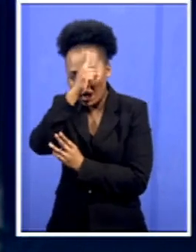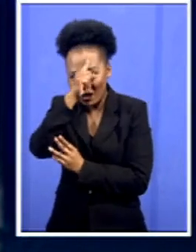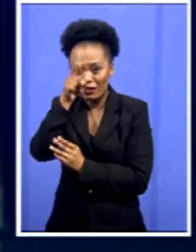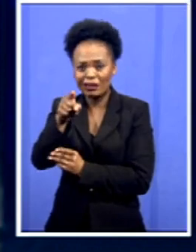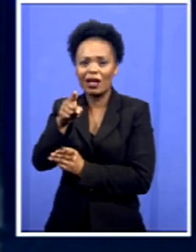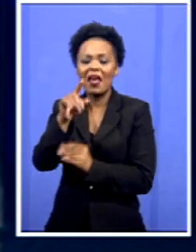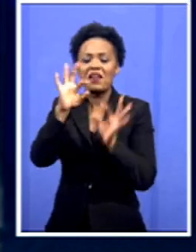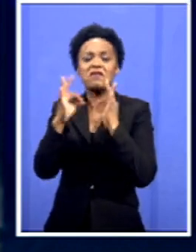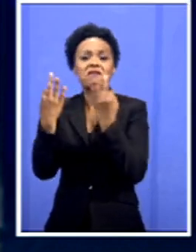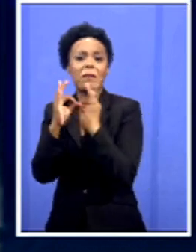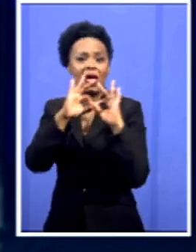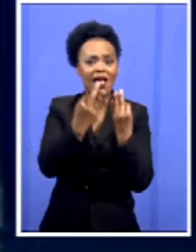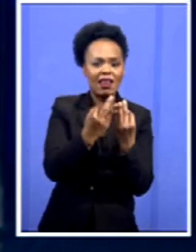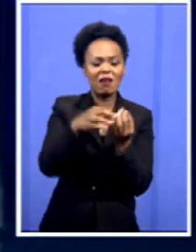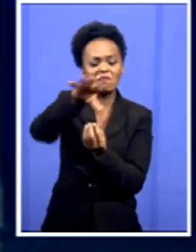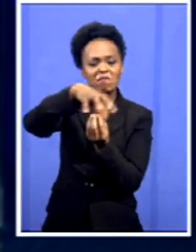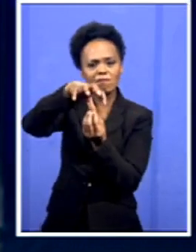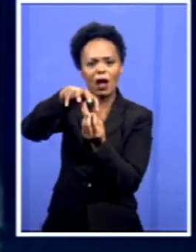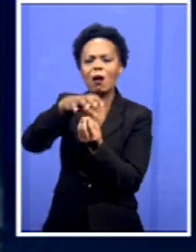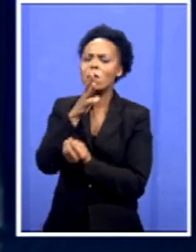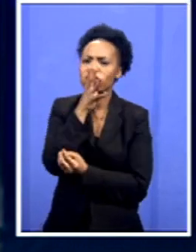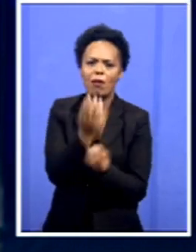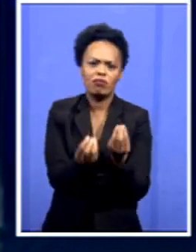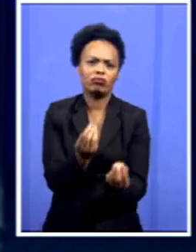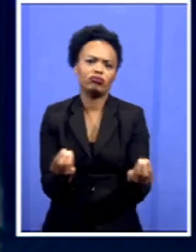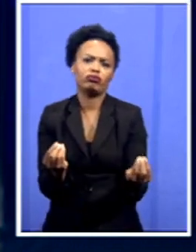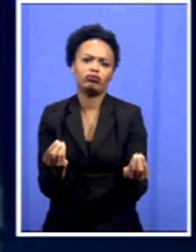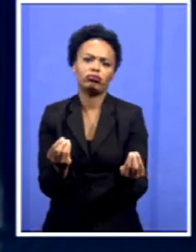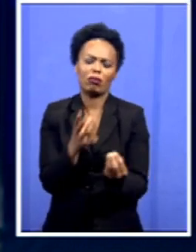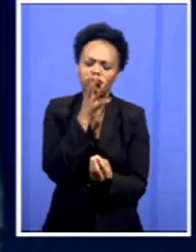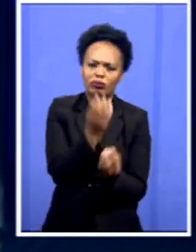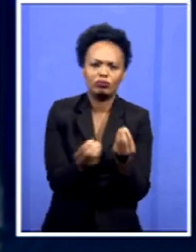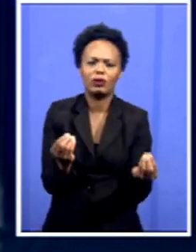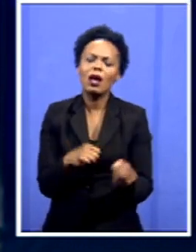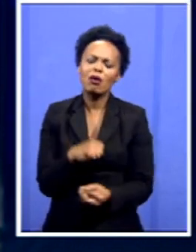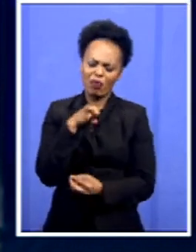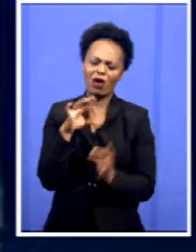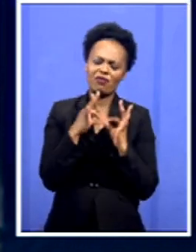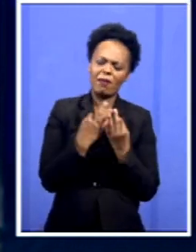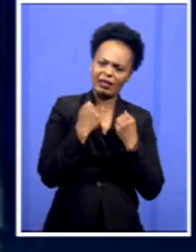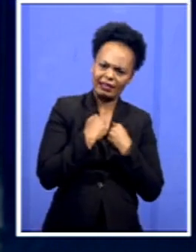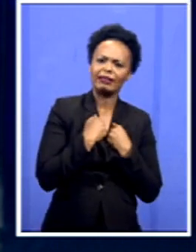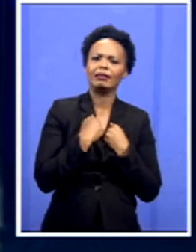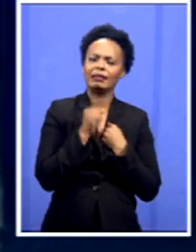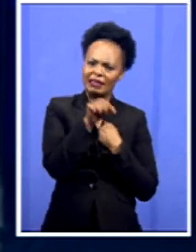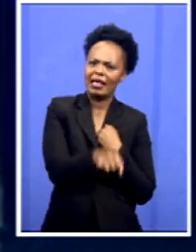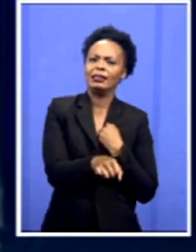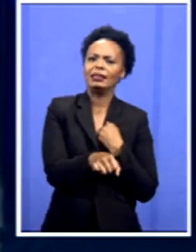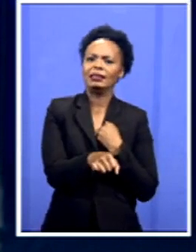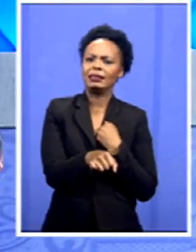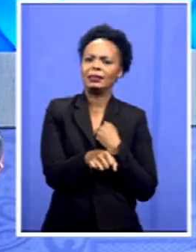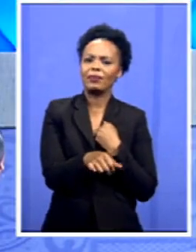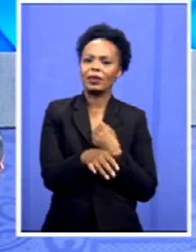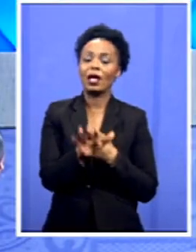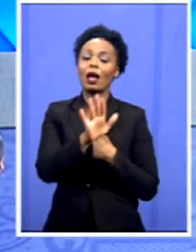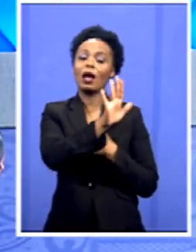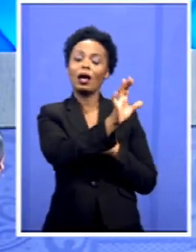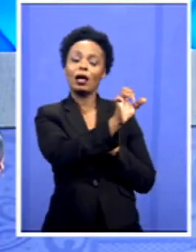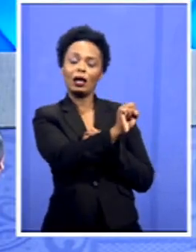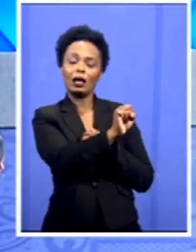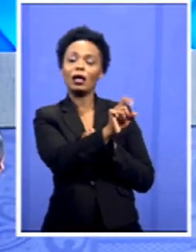black-dominated families, they have a lot of children. We are proud of our families. So, so if you have... When we come